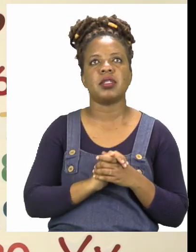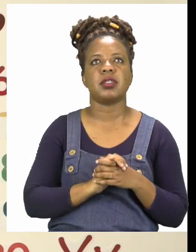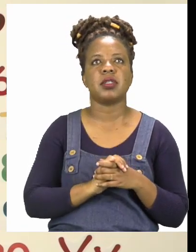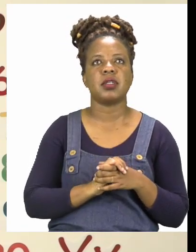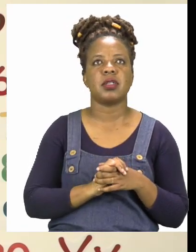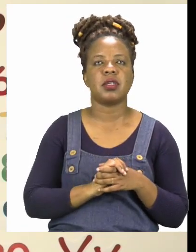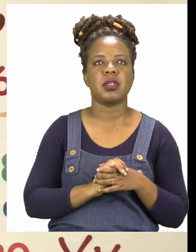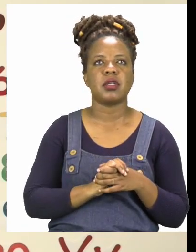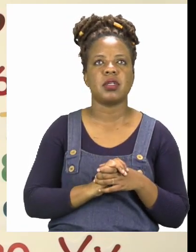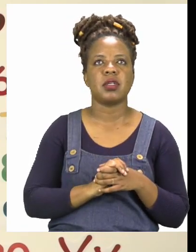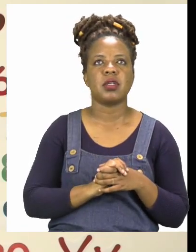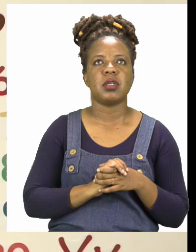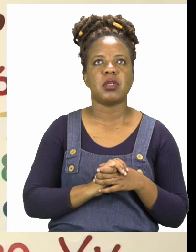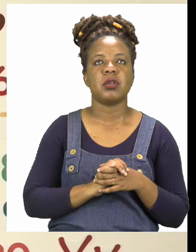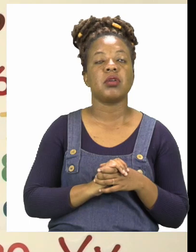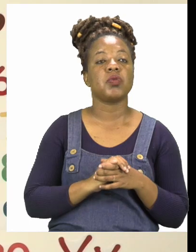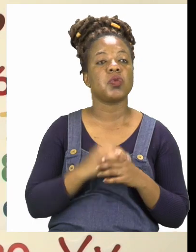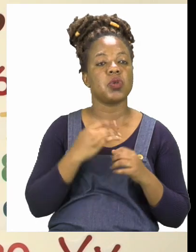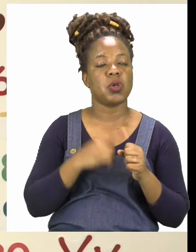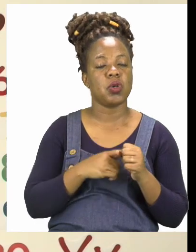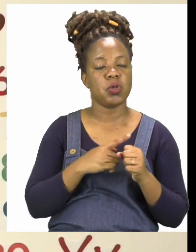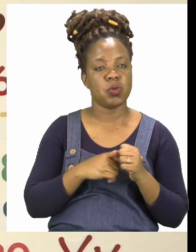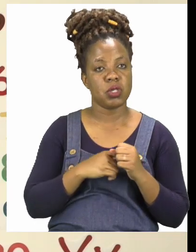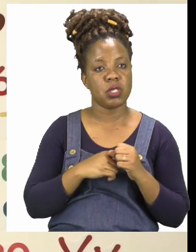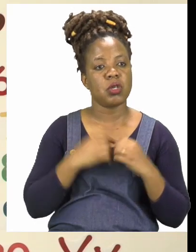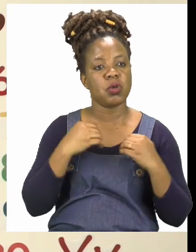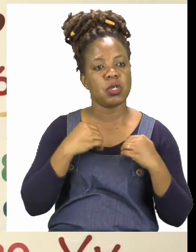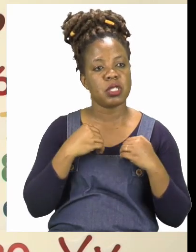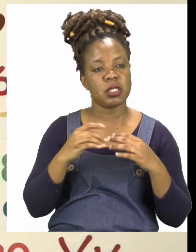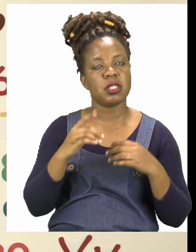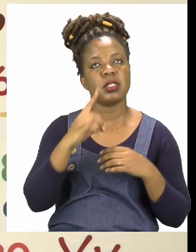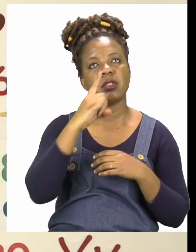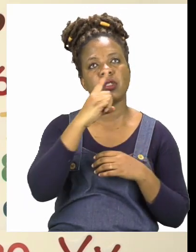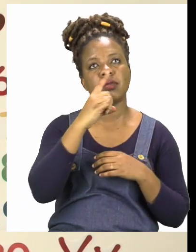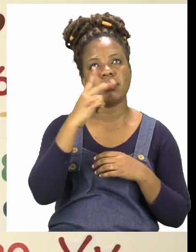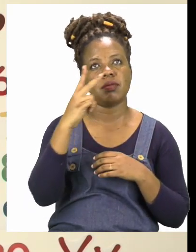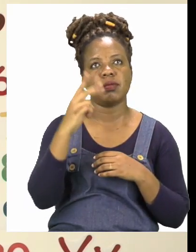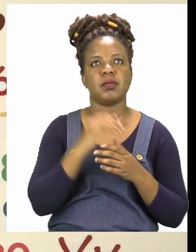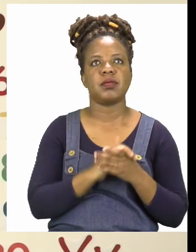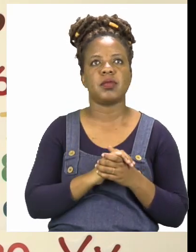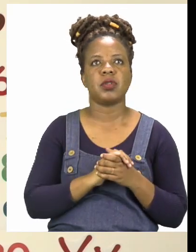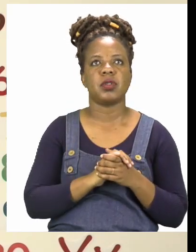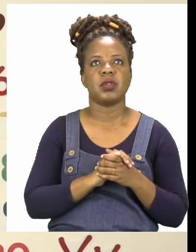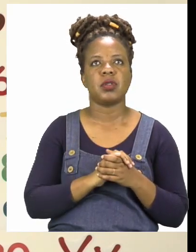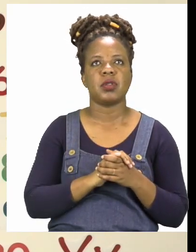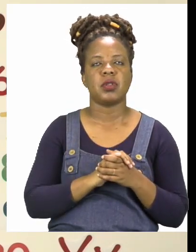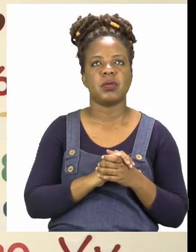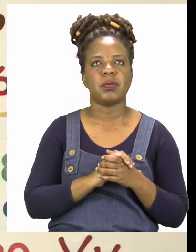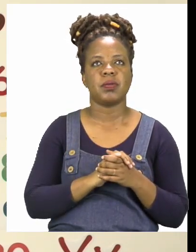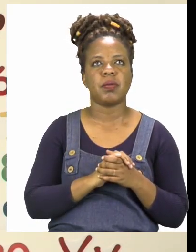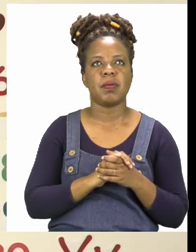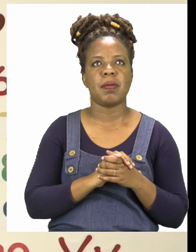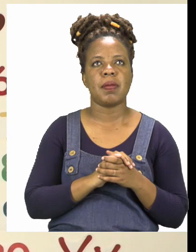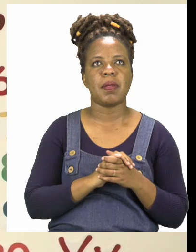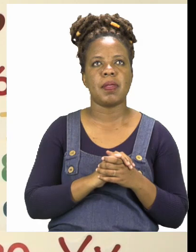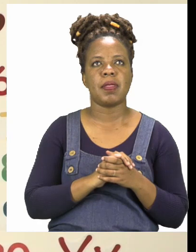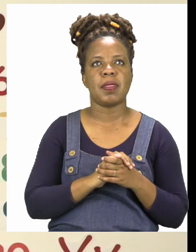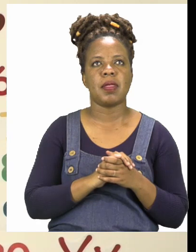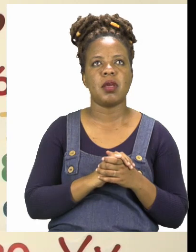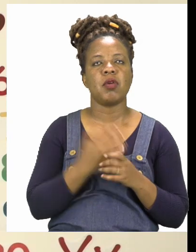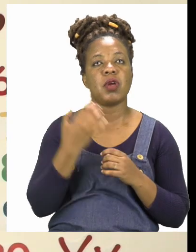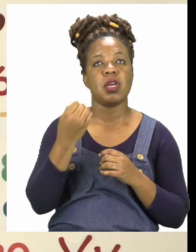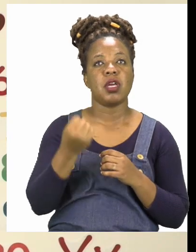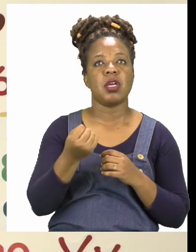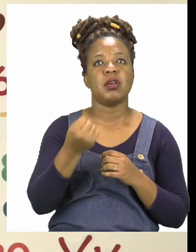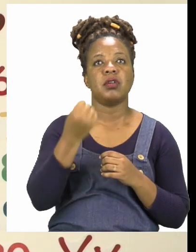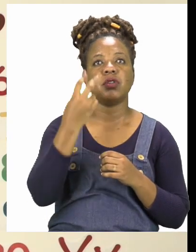we start from 12. Now there are 2 hands on the clock. We call them hands, but they are